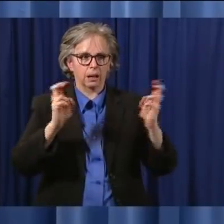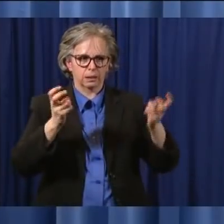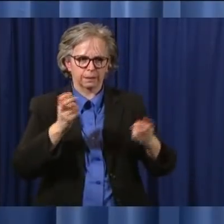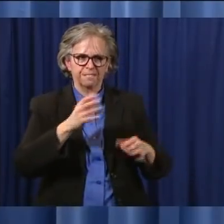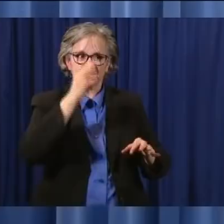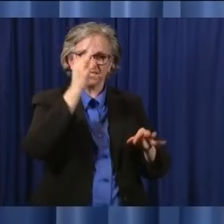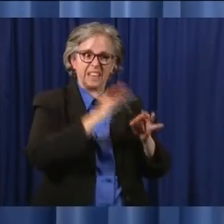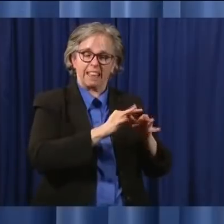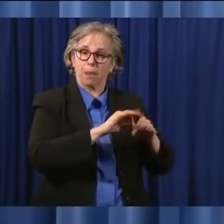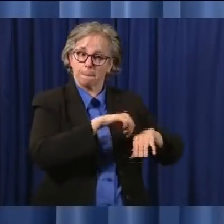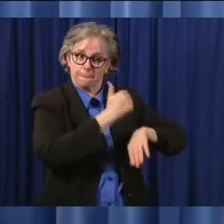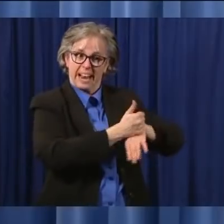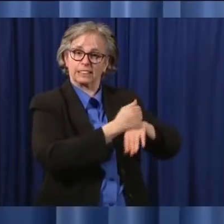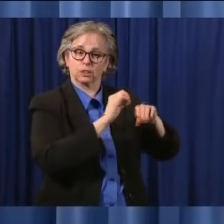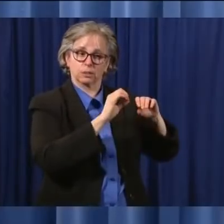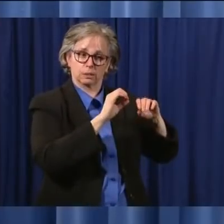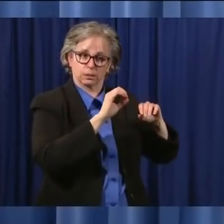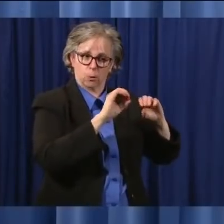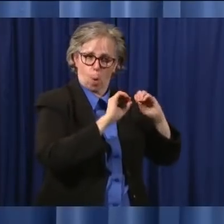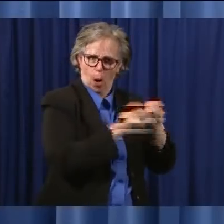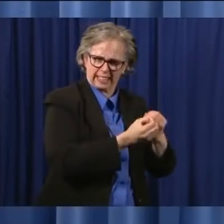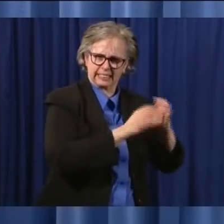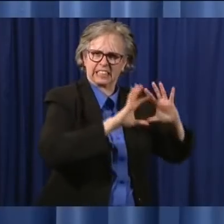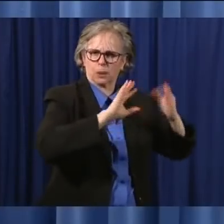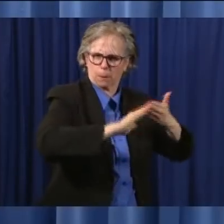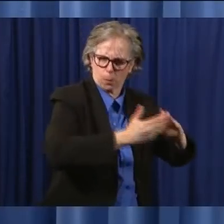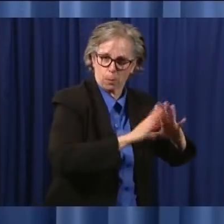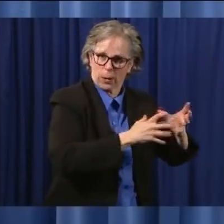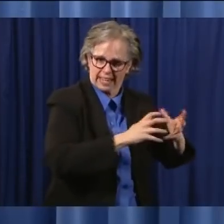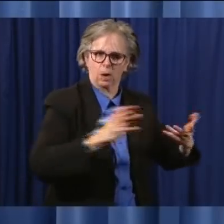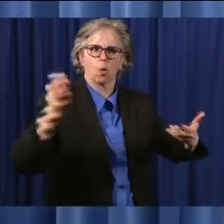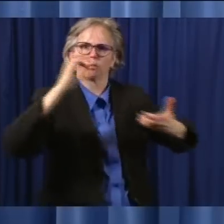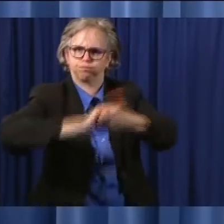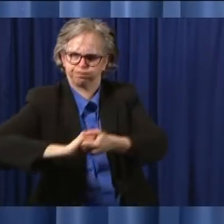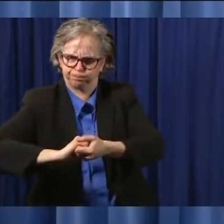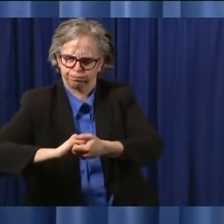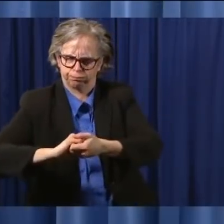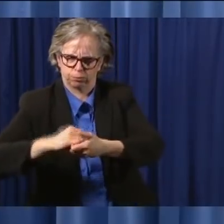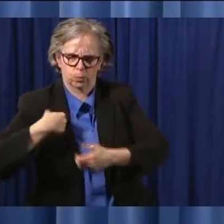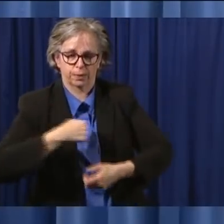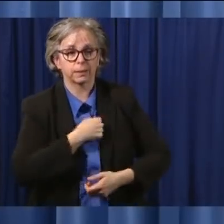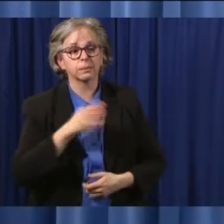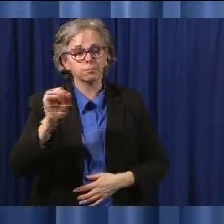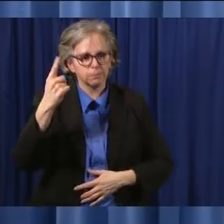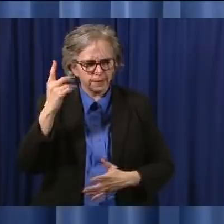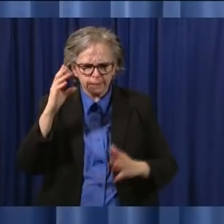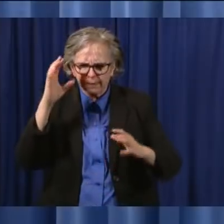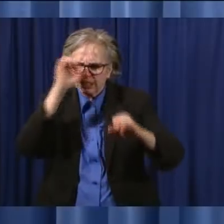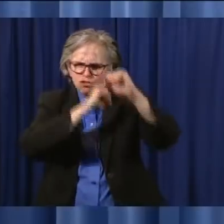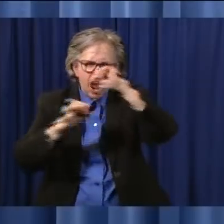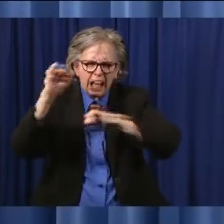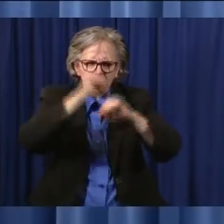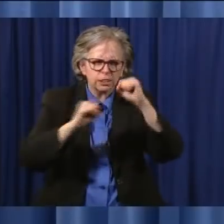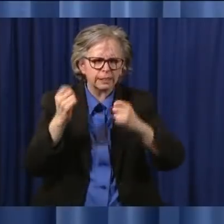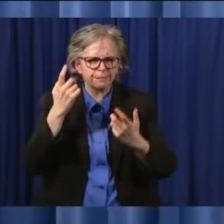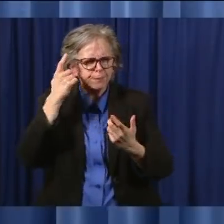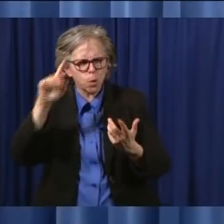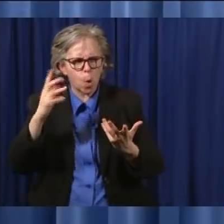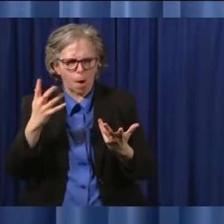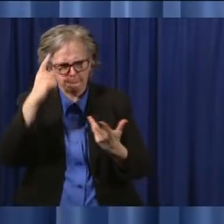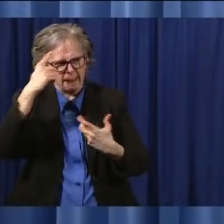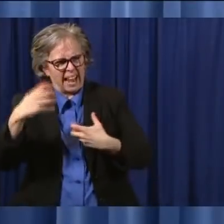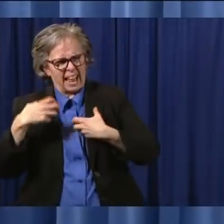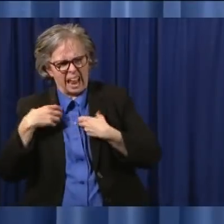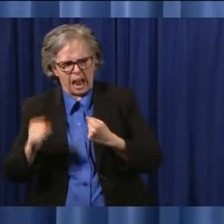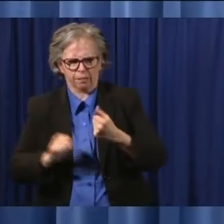Health and Addiction Services to focus on strategies for mental health and support during this pandemic.